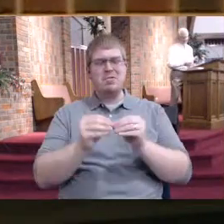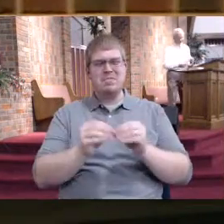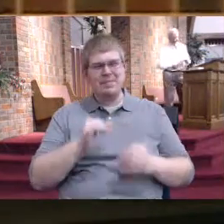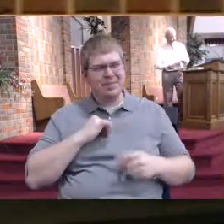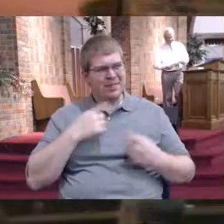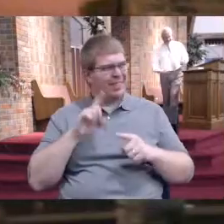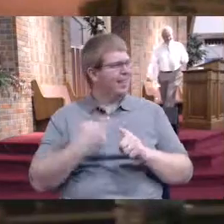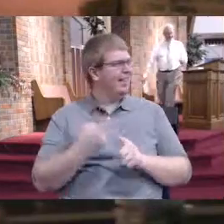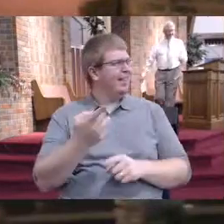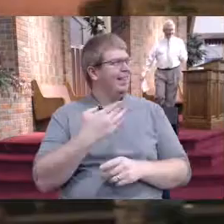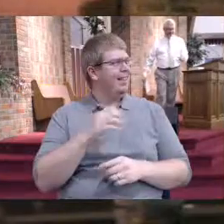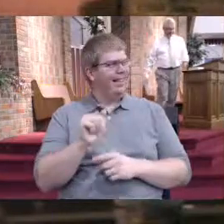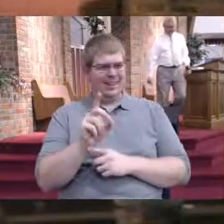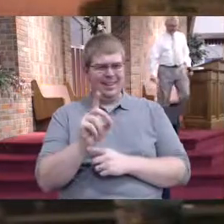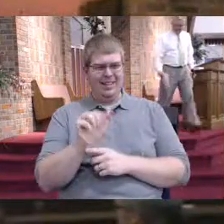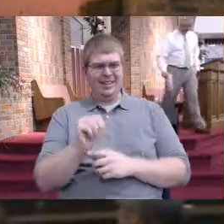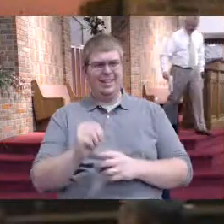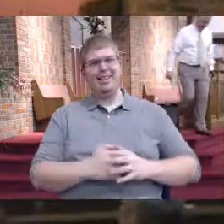want to?